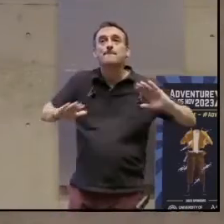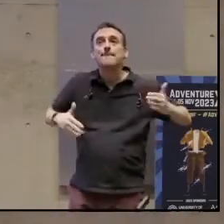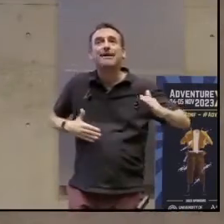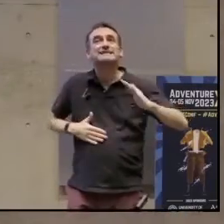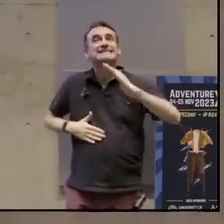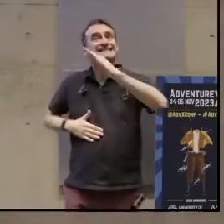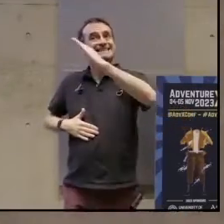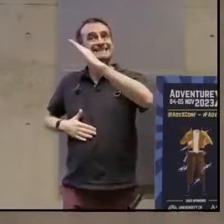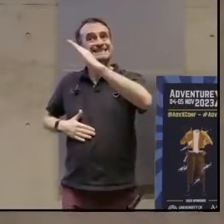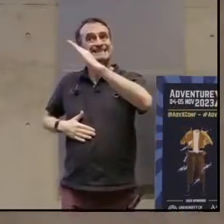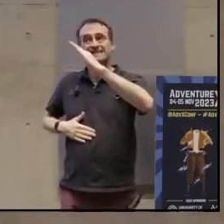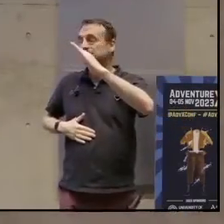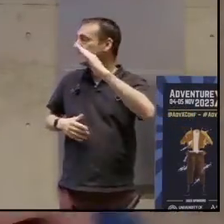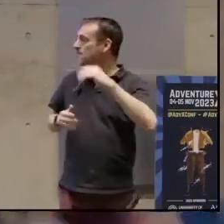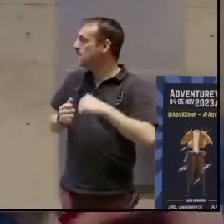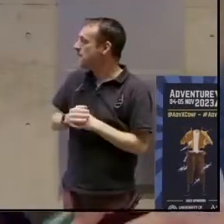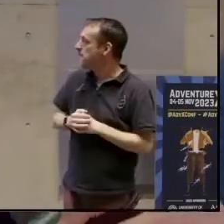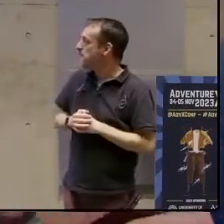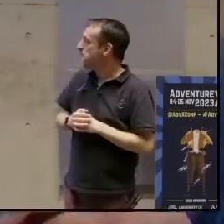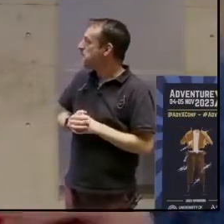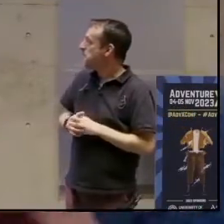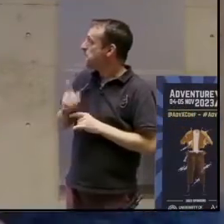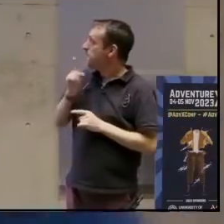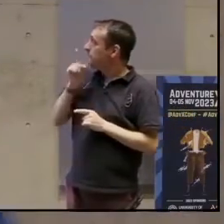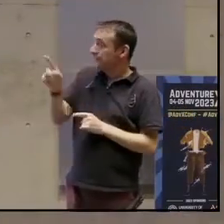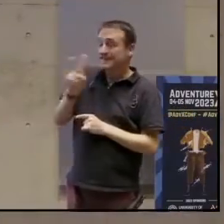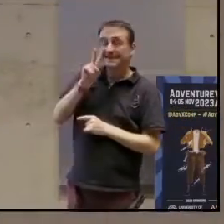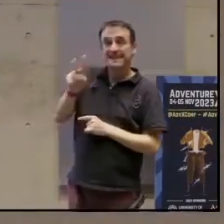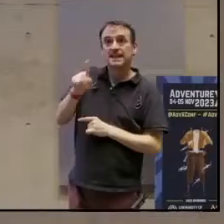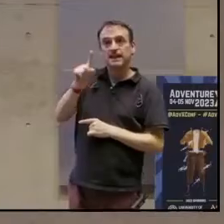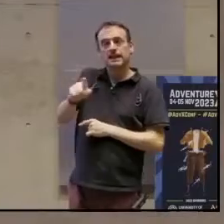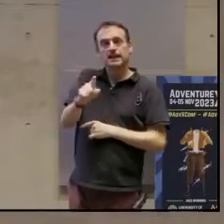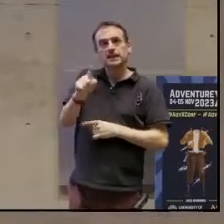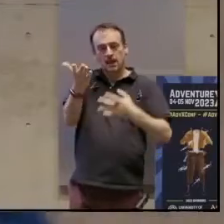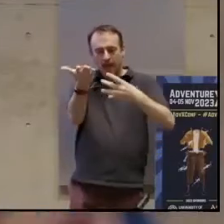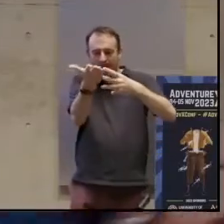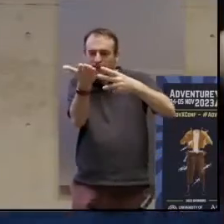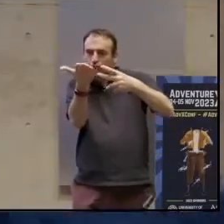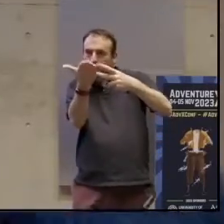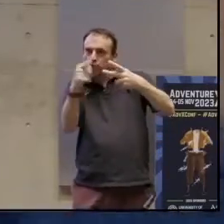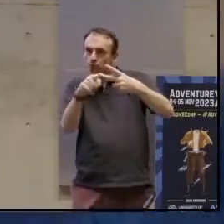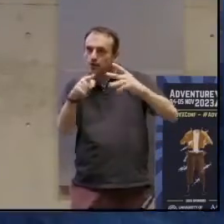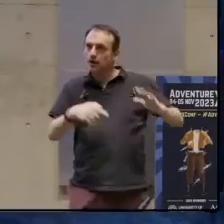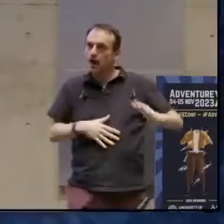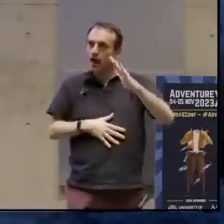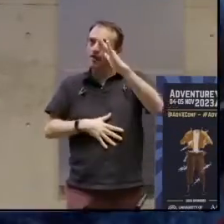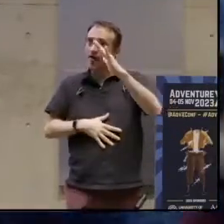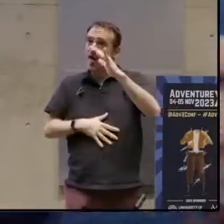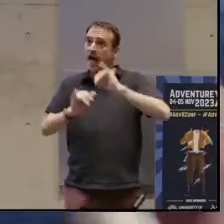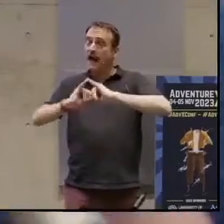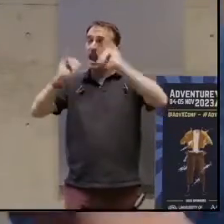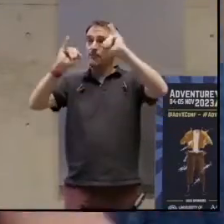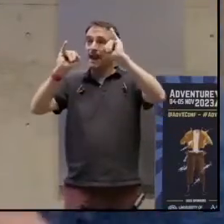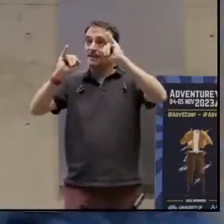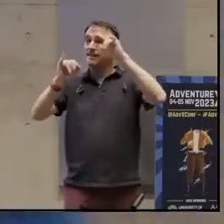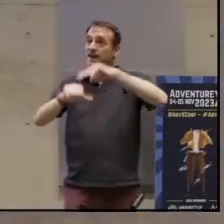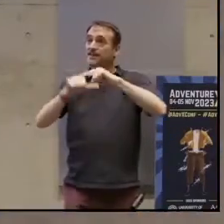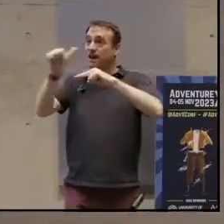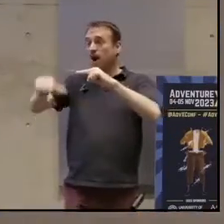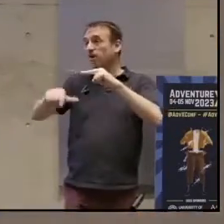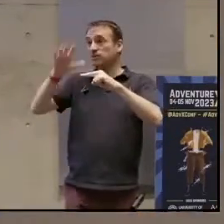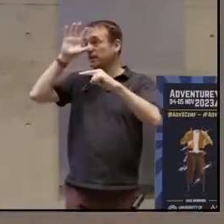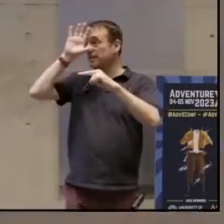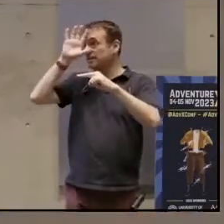Okay, all right, Act 1, Act 2, notice most importantly the little rising pit of Act 2, climax, and then you fucking go to sleep. Okay, I'm in a room